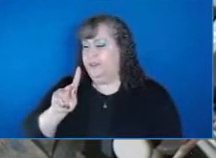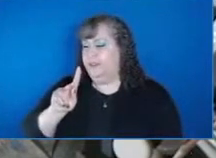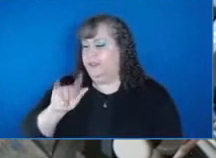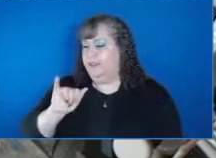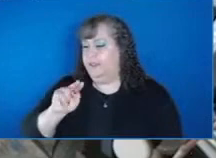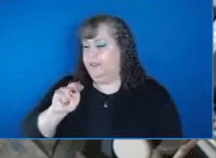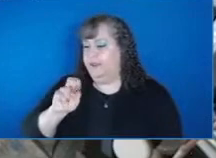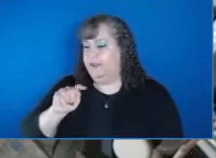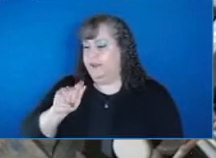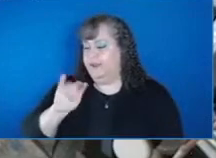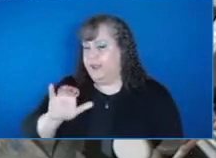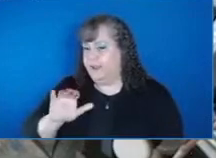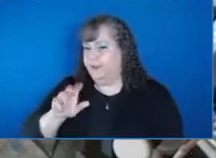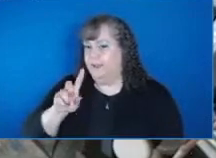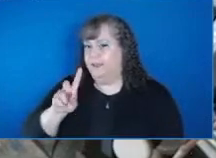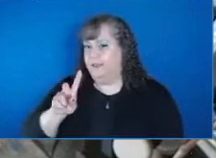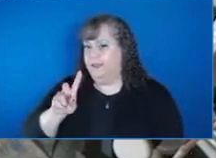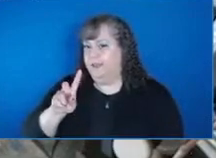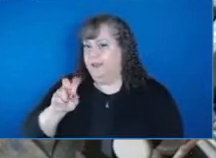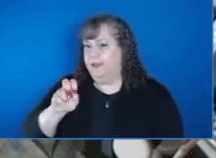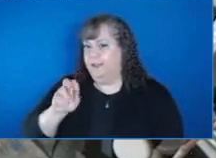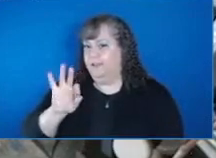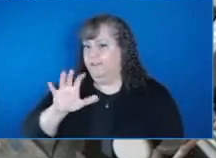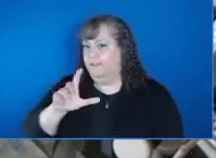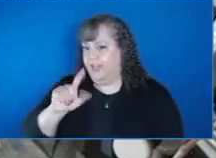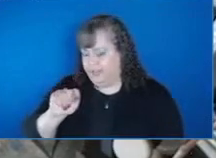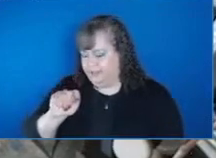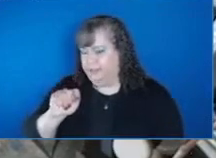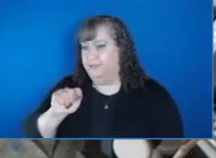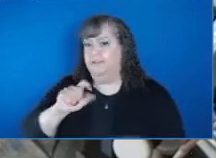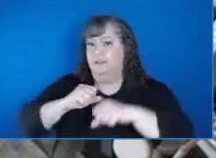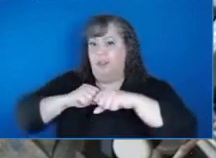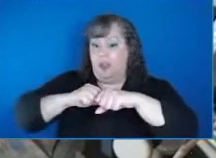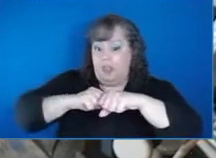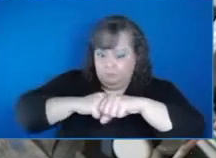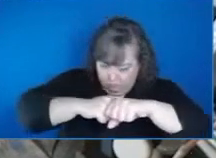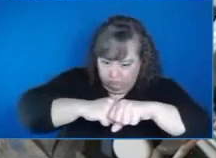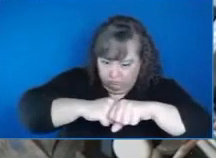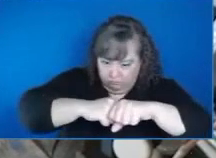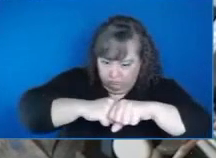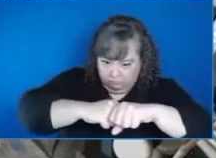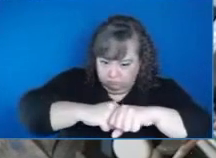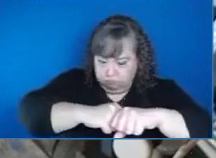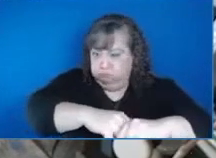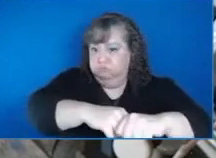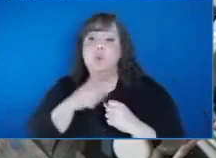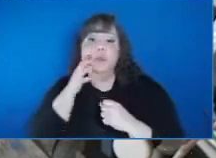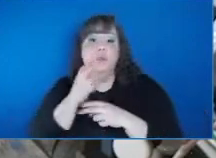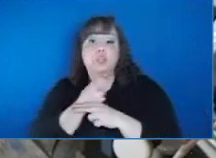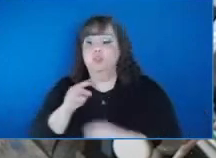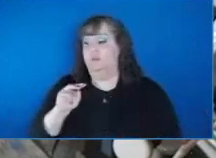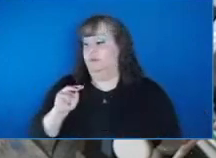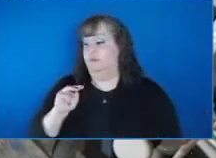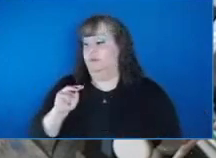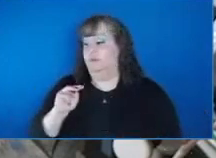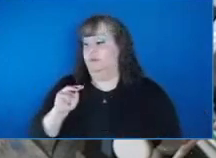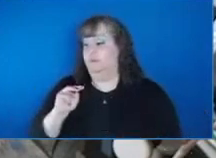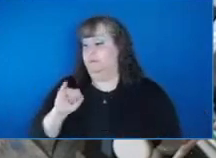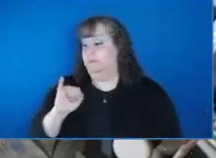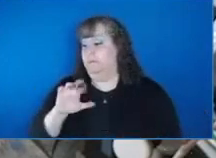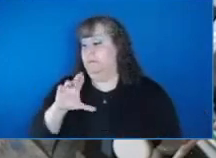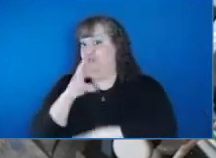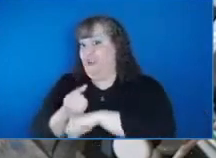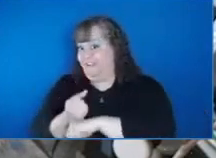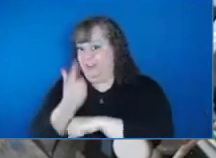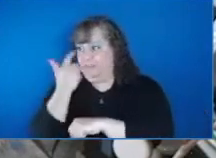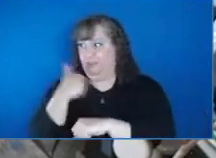that spacecraft crashes into the asteroid. So we're going to use microgravity up here because we have that all the time. And we're going to try to show